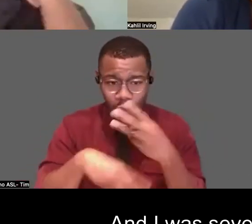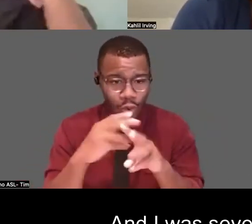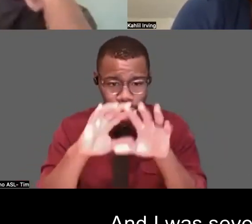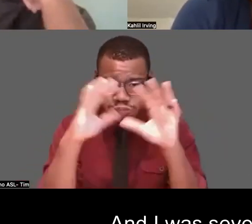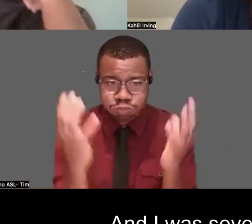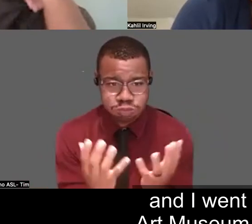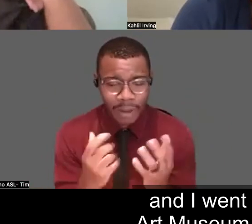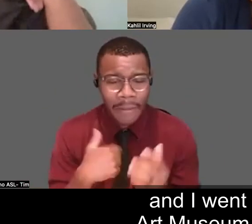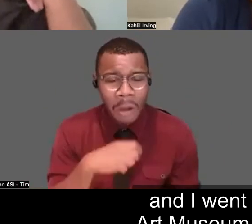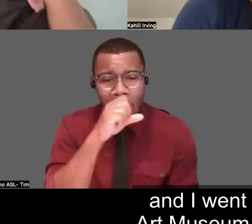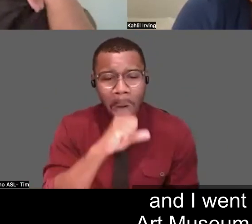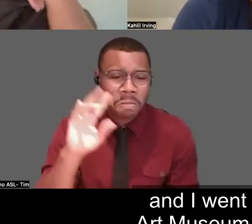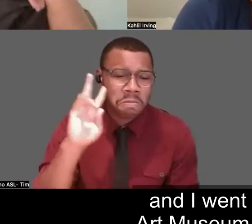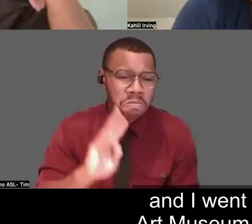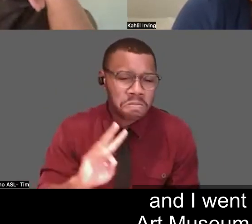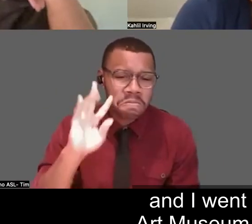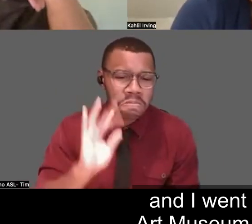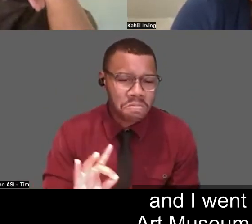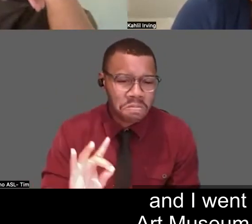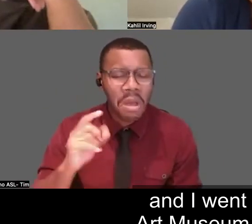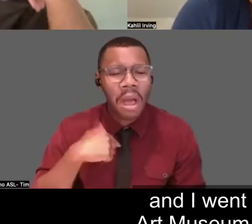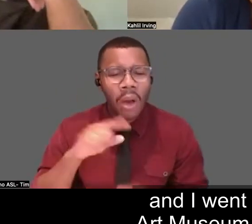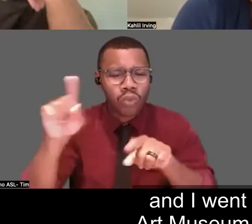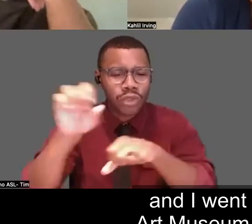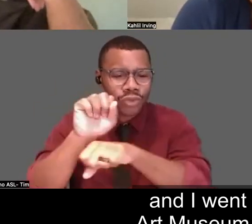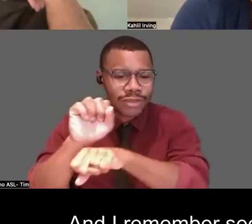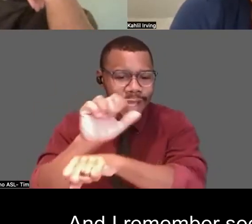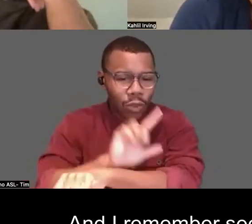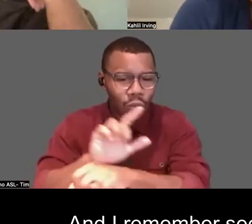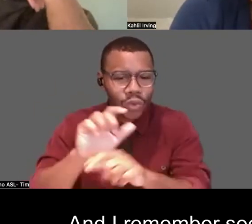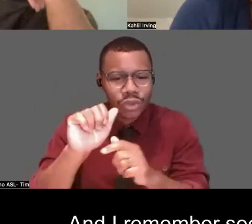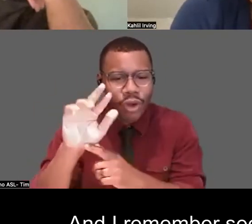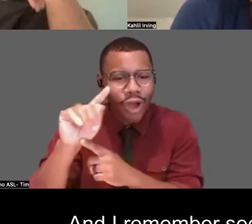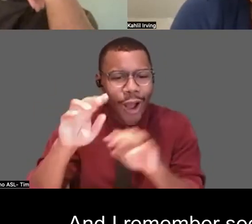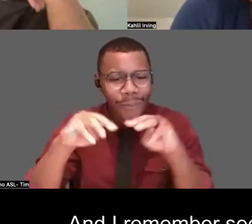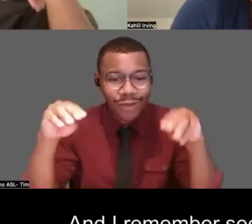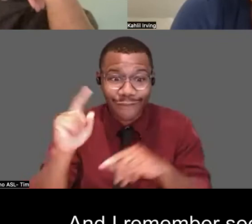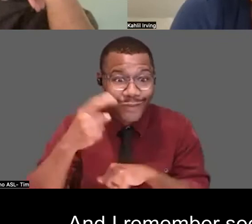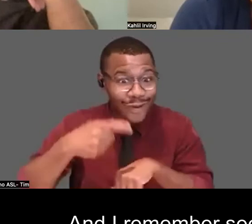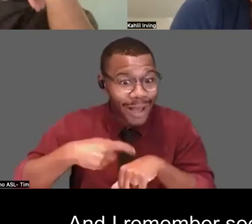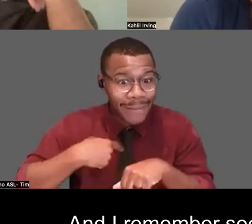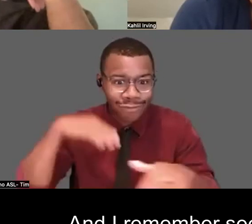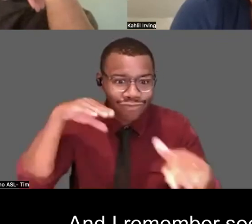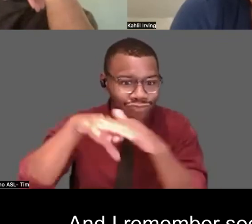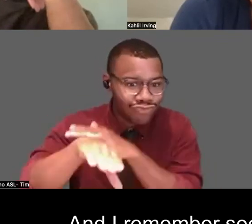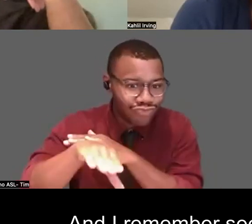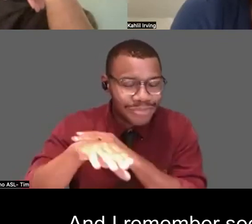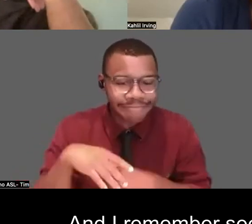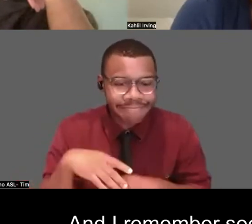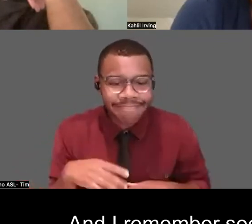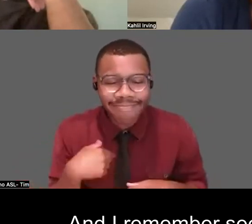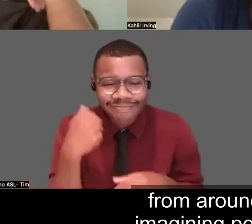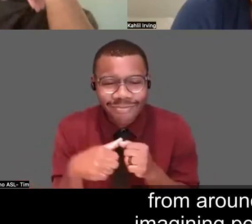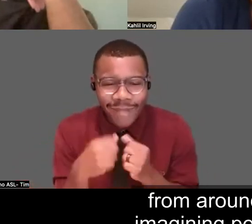7 or 8 years old, and I went to the St. Louis Art Museum for the first time. And I remember seeing objects